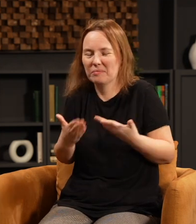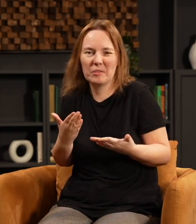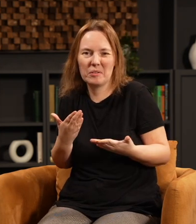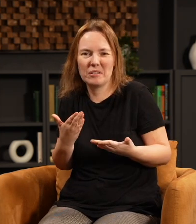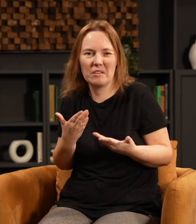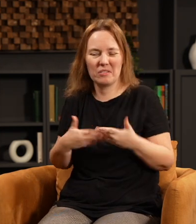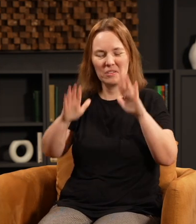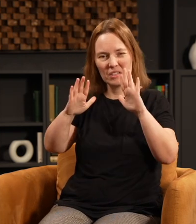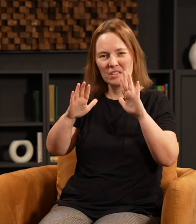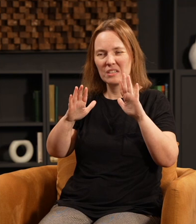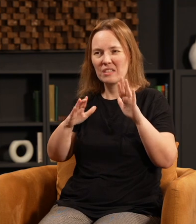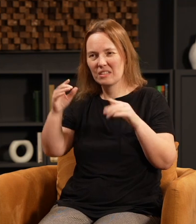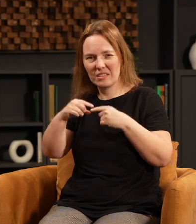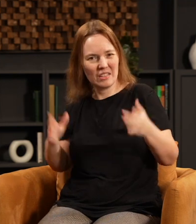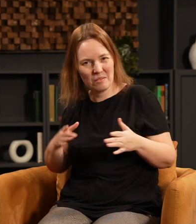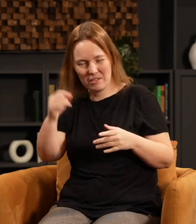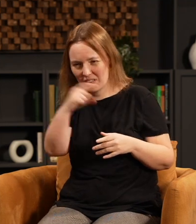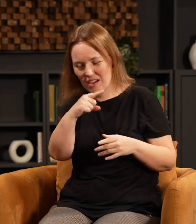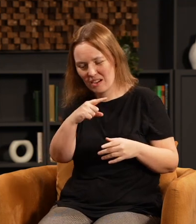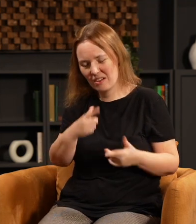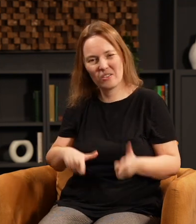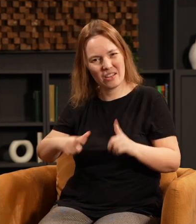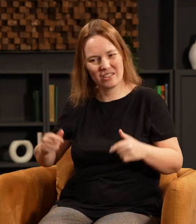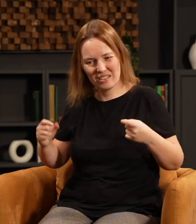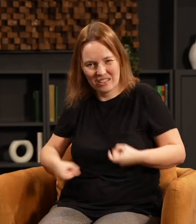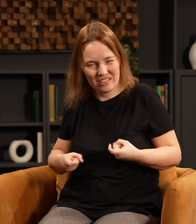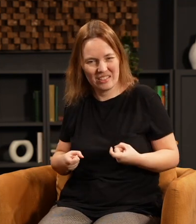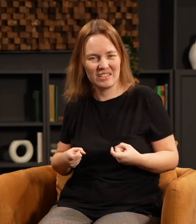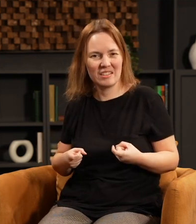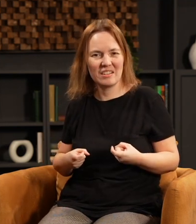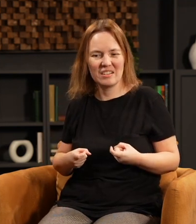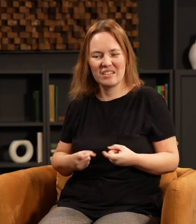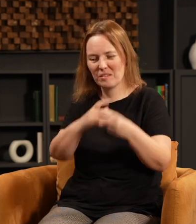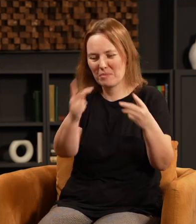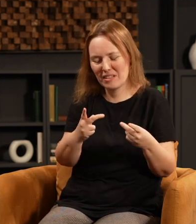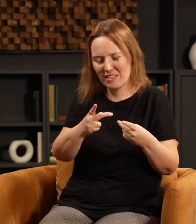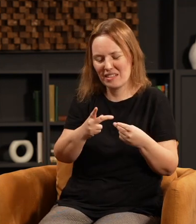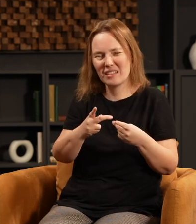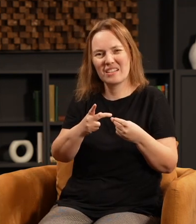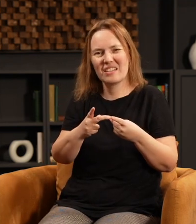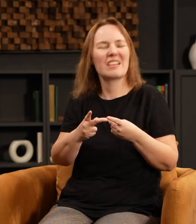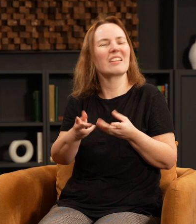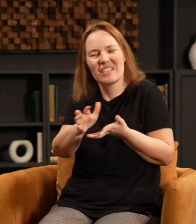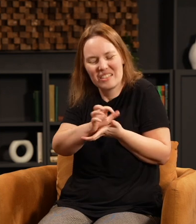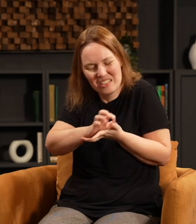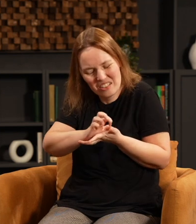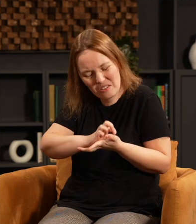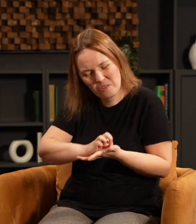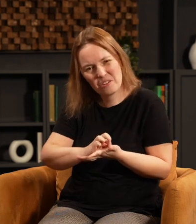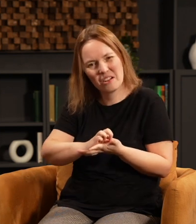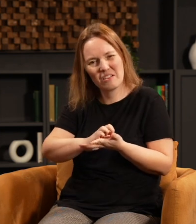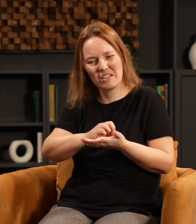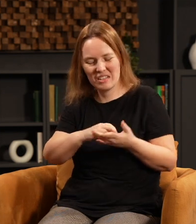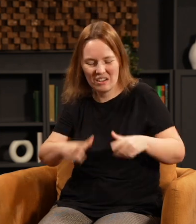have given into the enemy's lies, where we have allowed sin, just some area that seems to be worn down in our heart where the Lord has intended abundance.